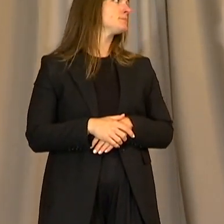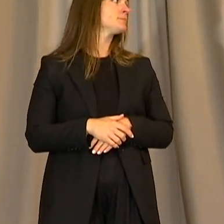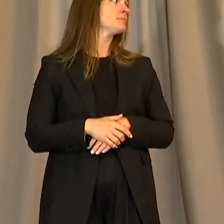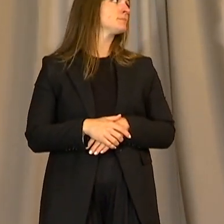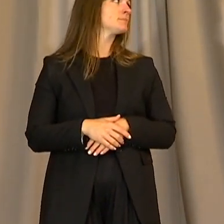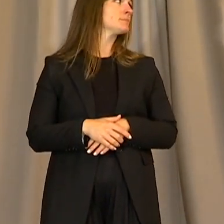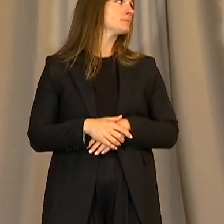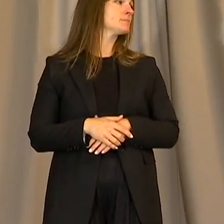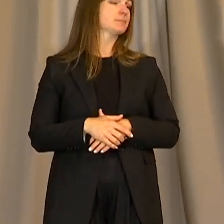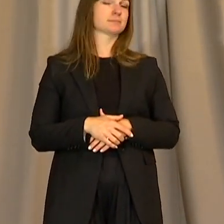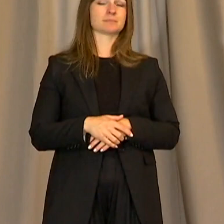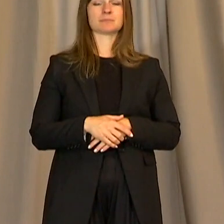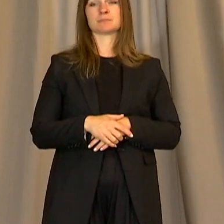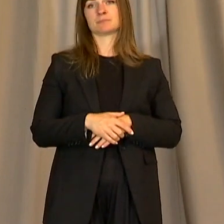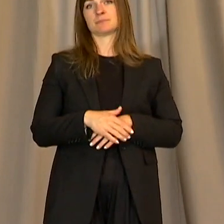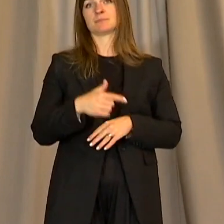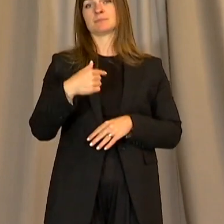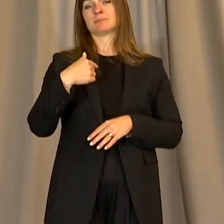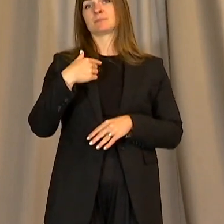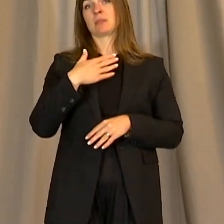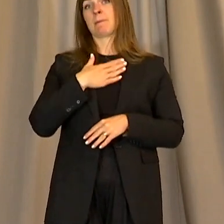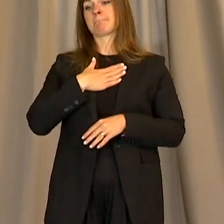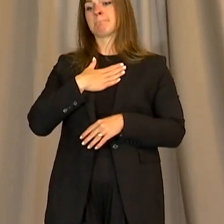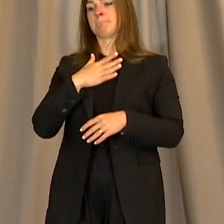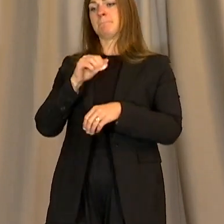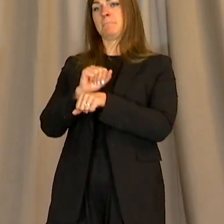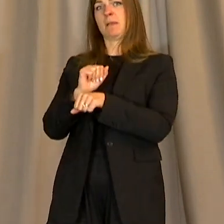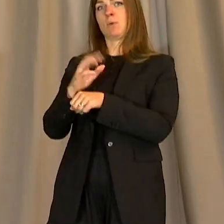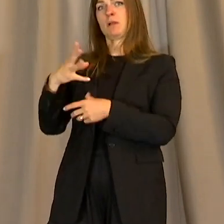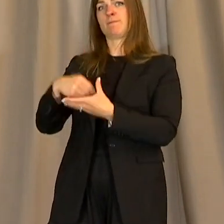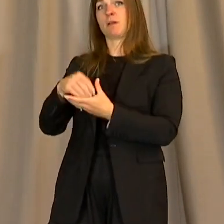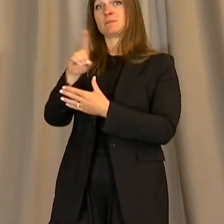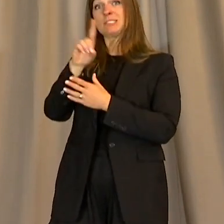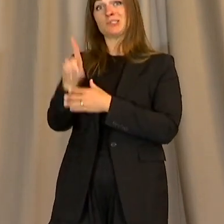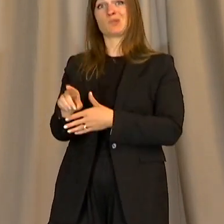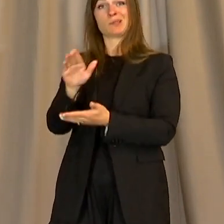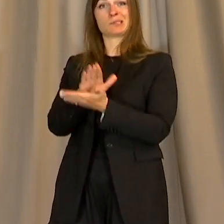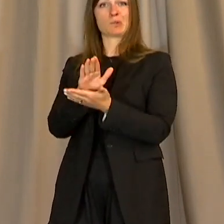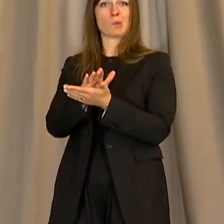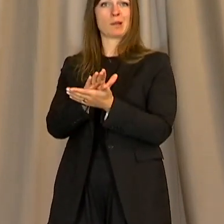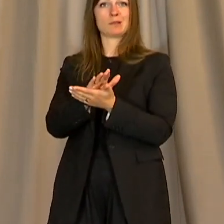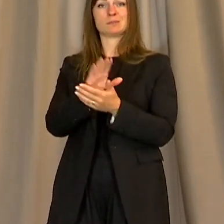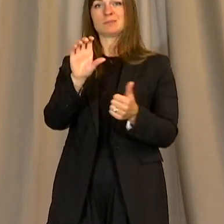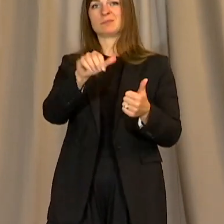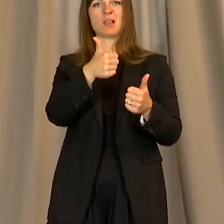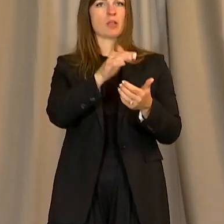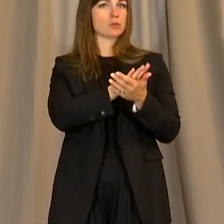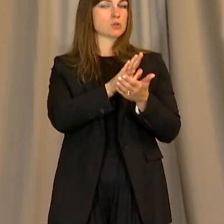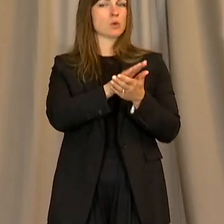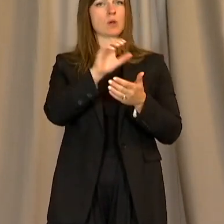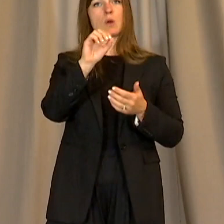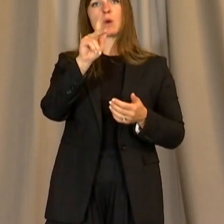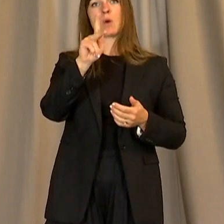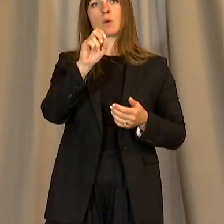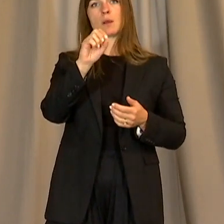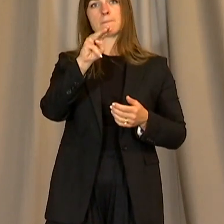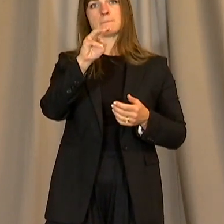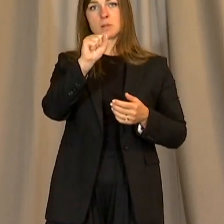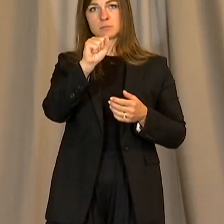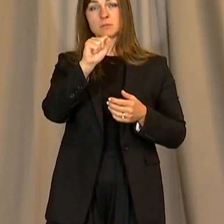My work with schools in Detroit, another school in Okemos, was around their dress